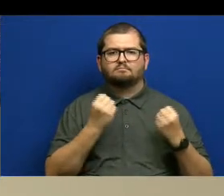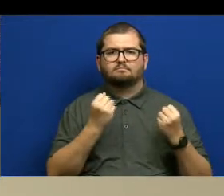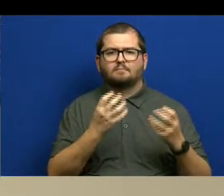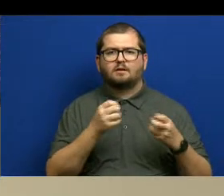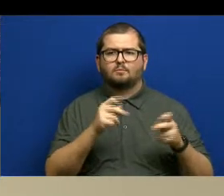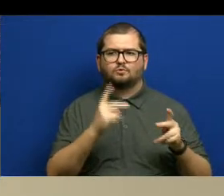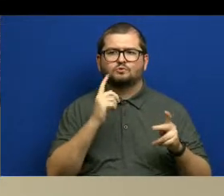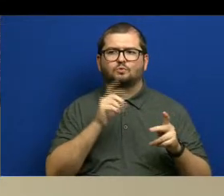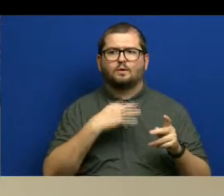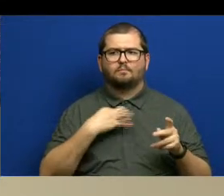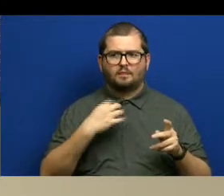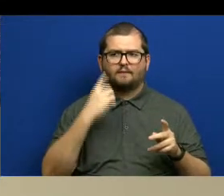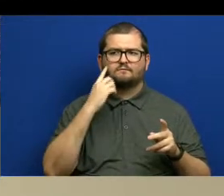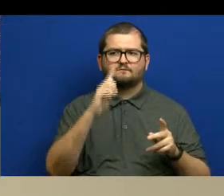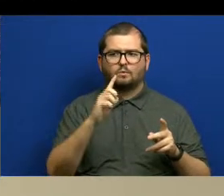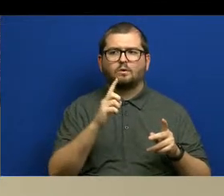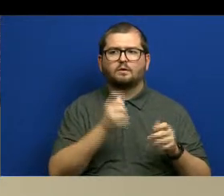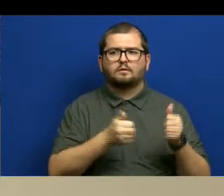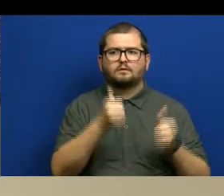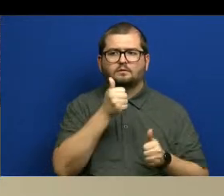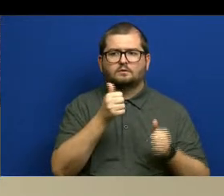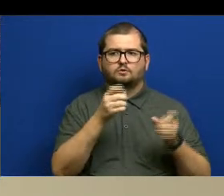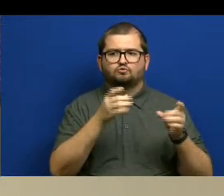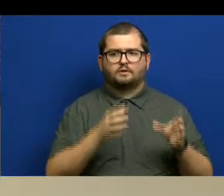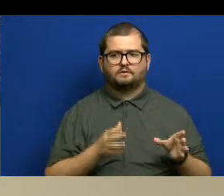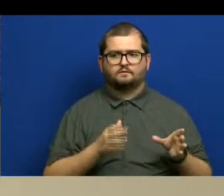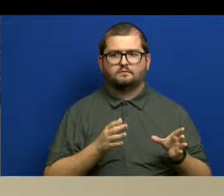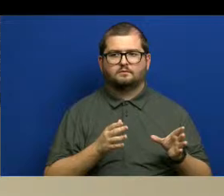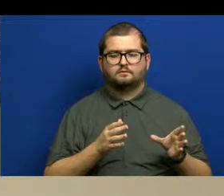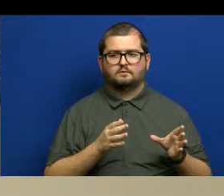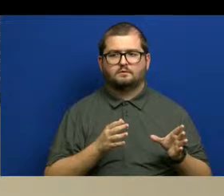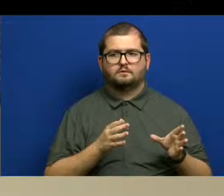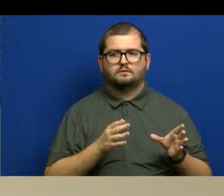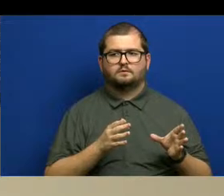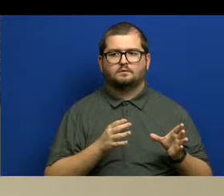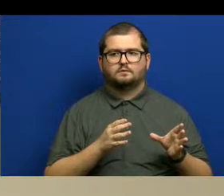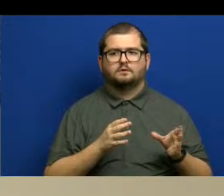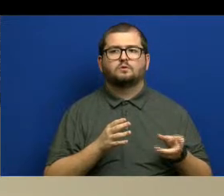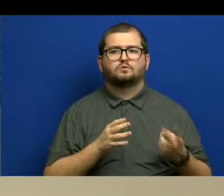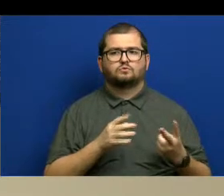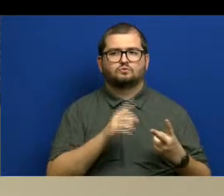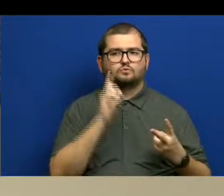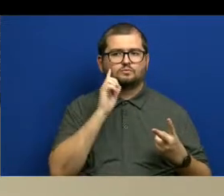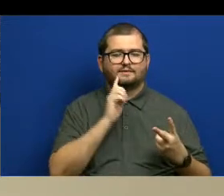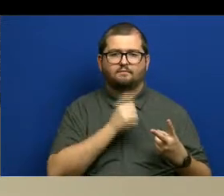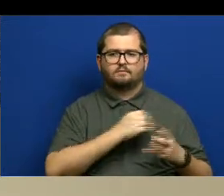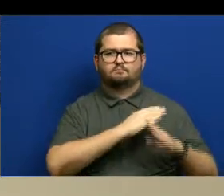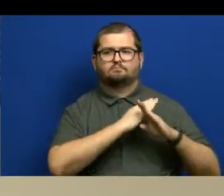position of the executive director. Please consider. Thank you. Please reconsider. Thank you.